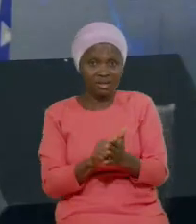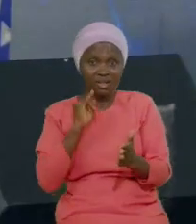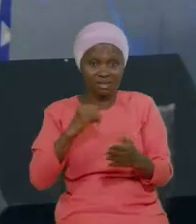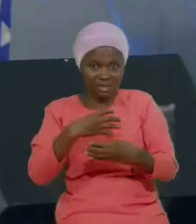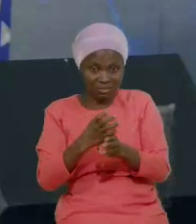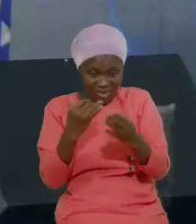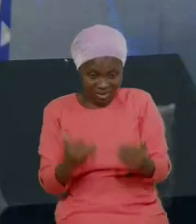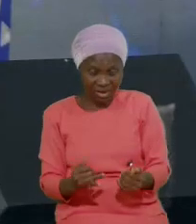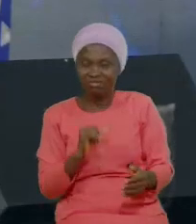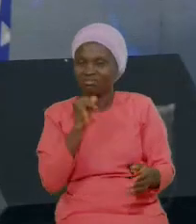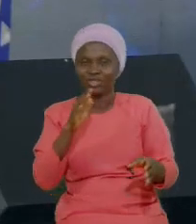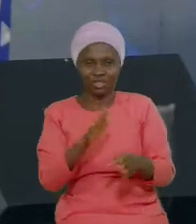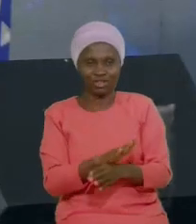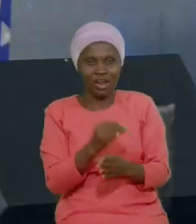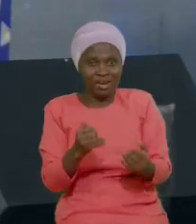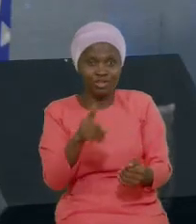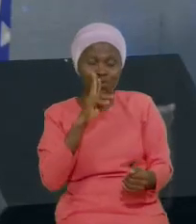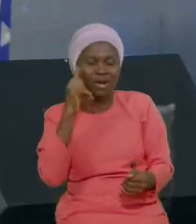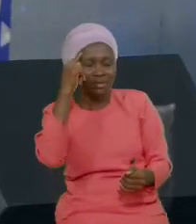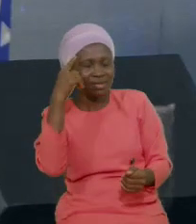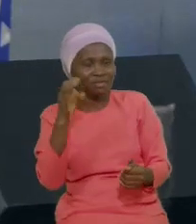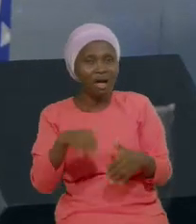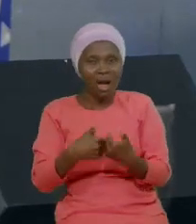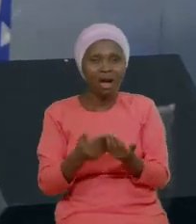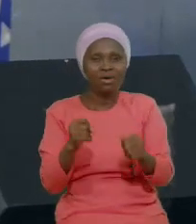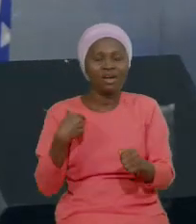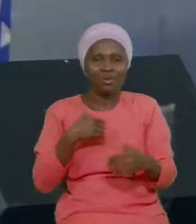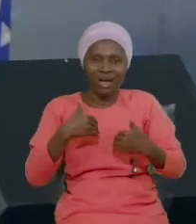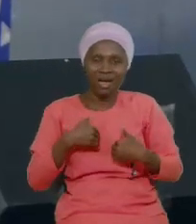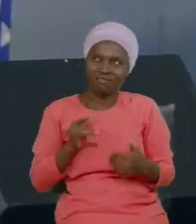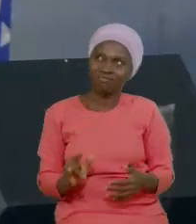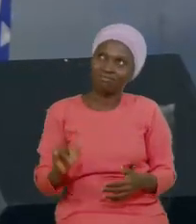can we have aeroplane?